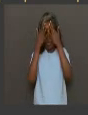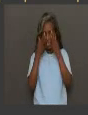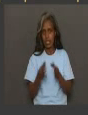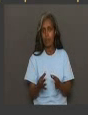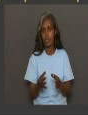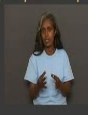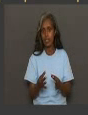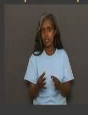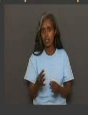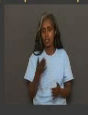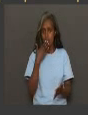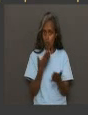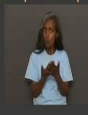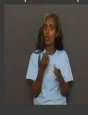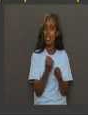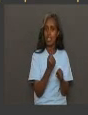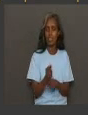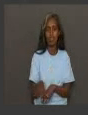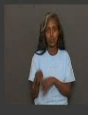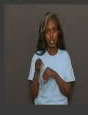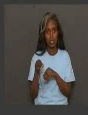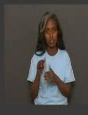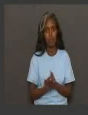determinants. Well done, students.